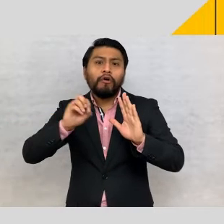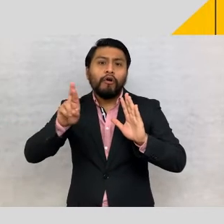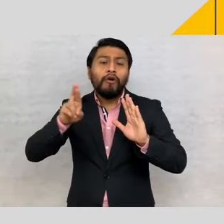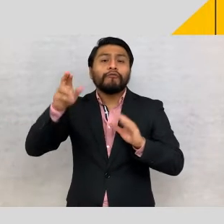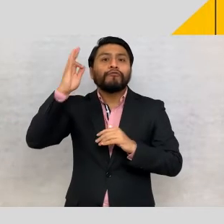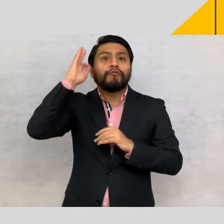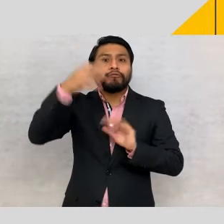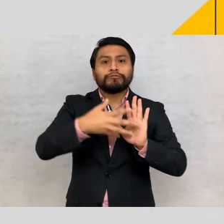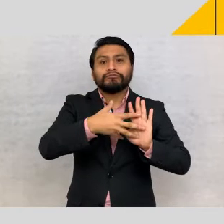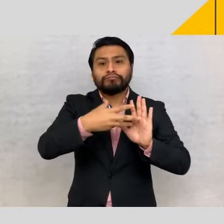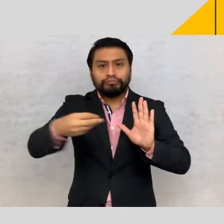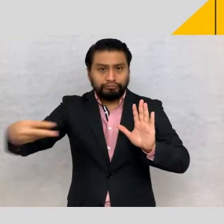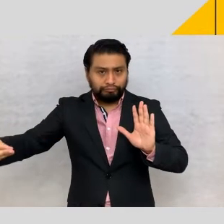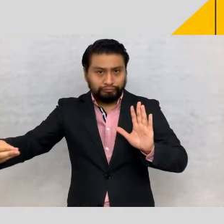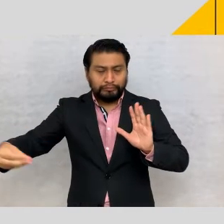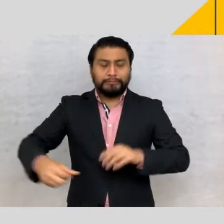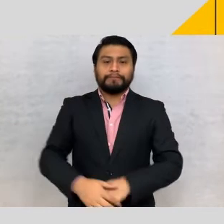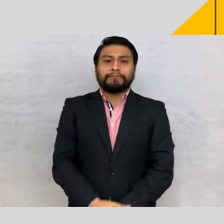reproduction.